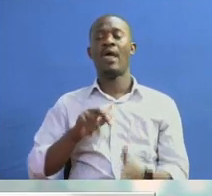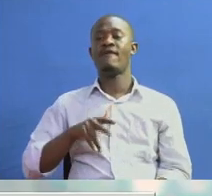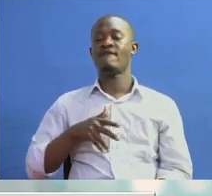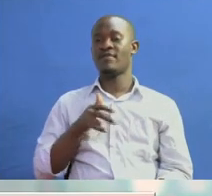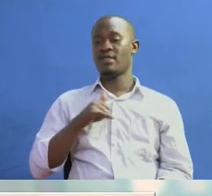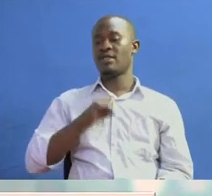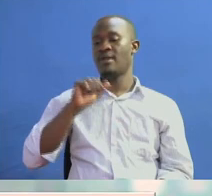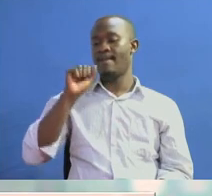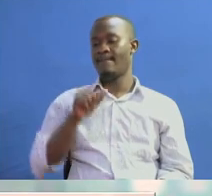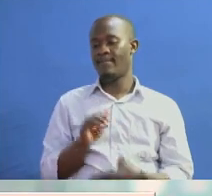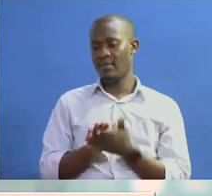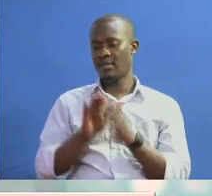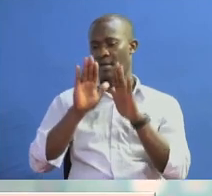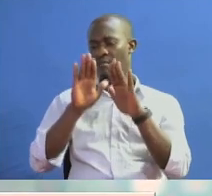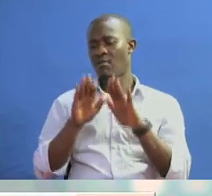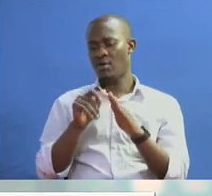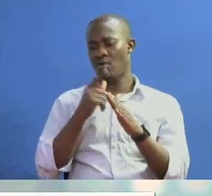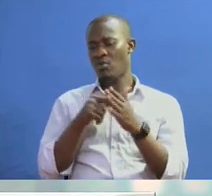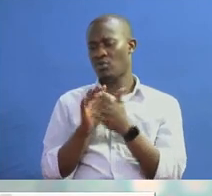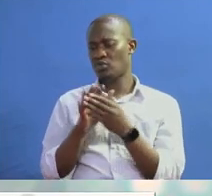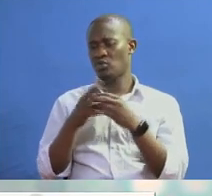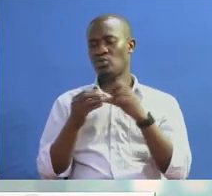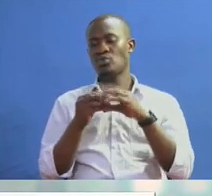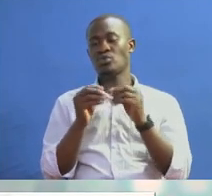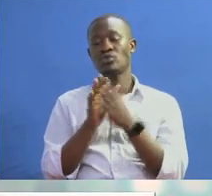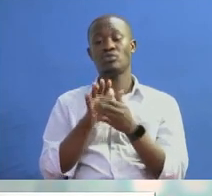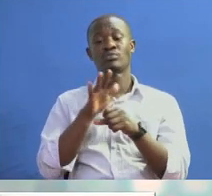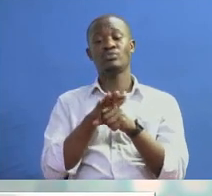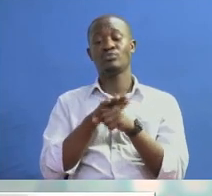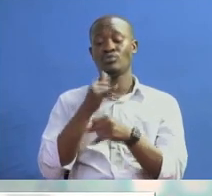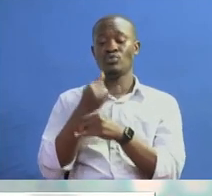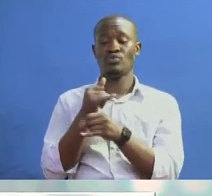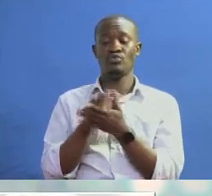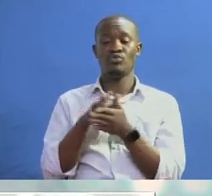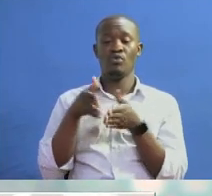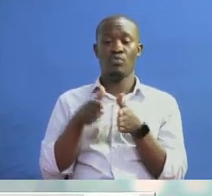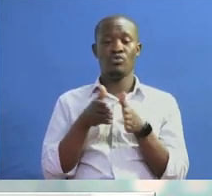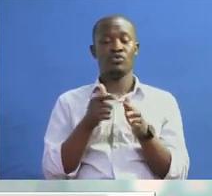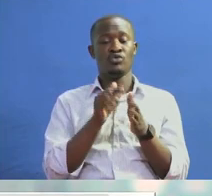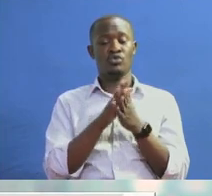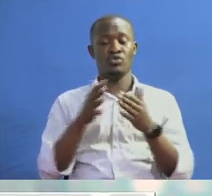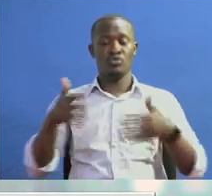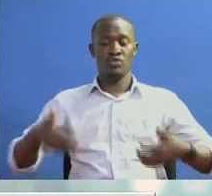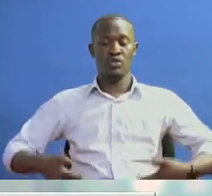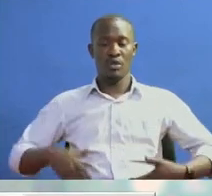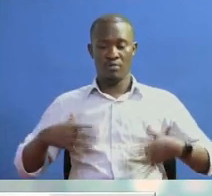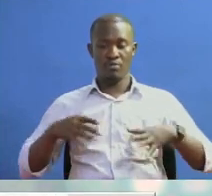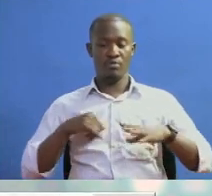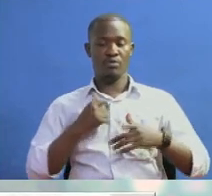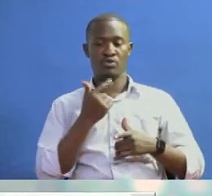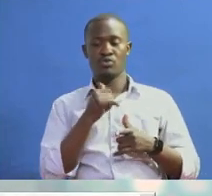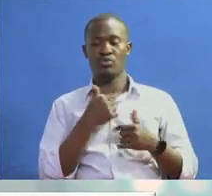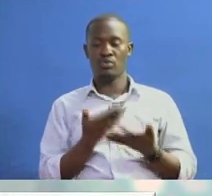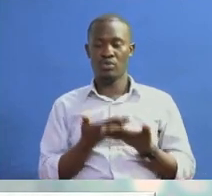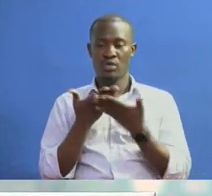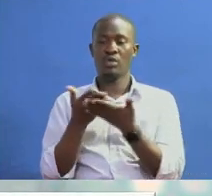they should prioritize on what will create more job opportunity to young people than what just give them skills